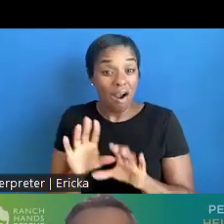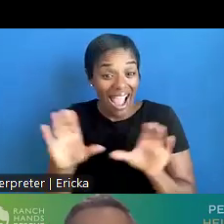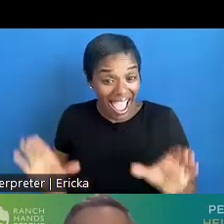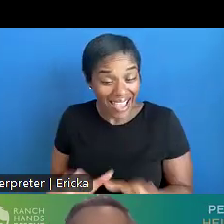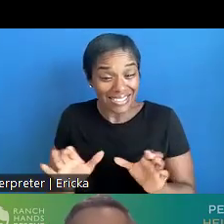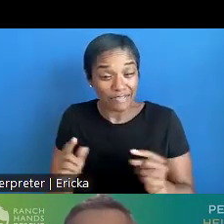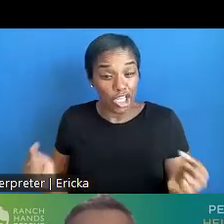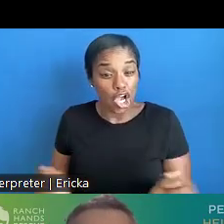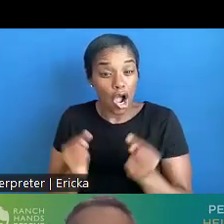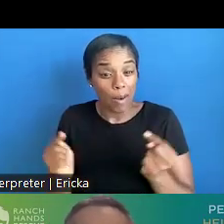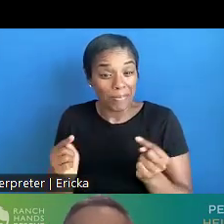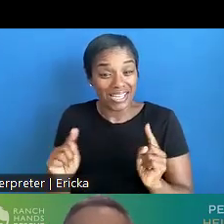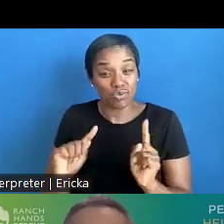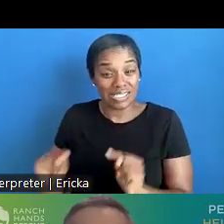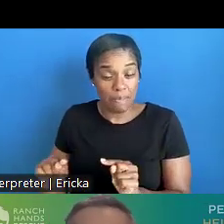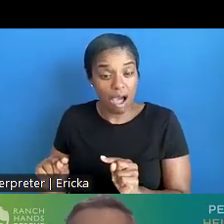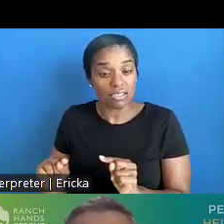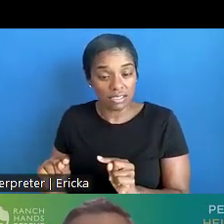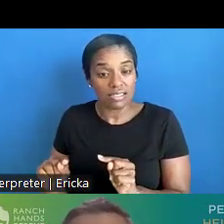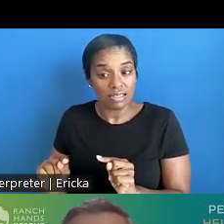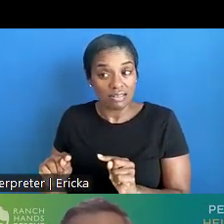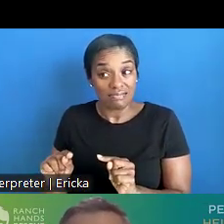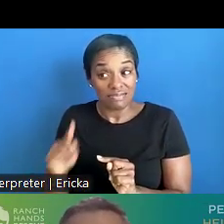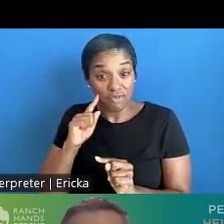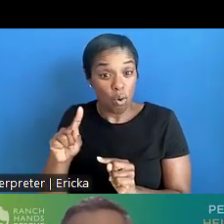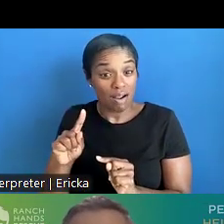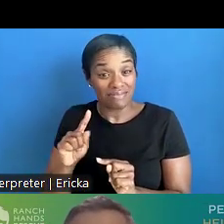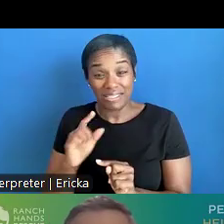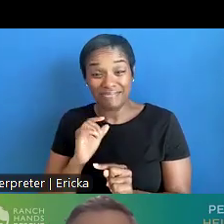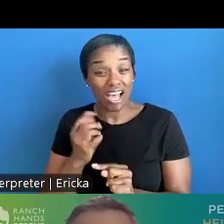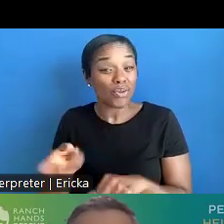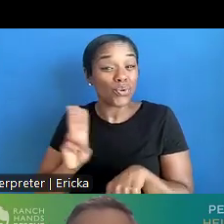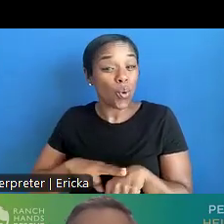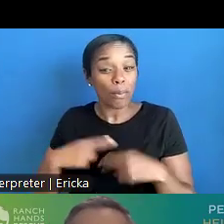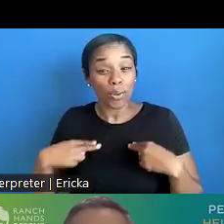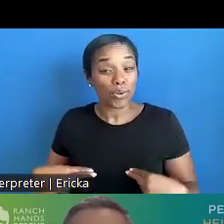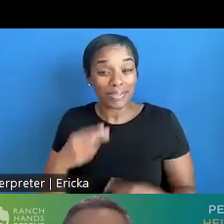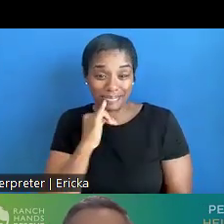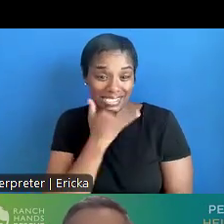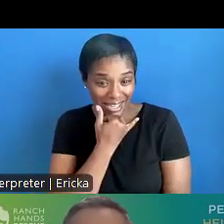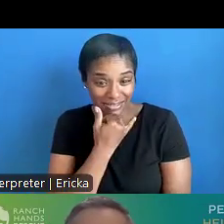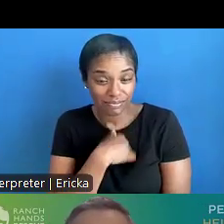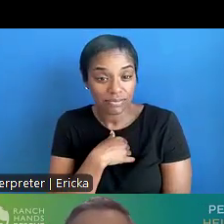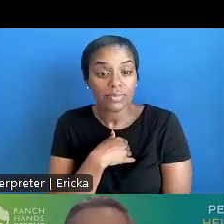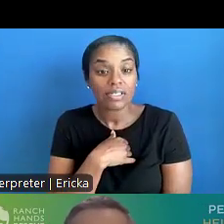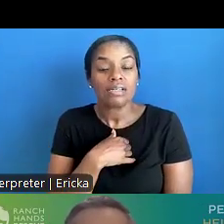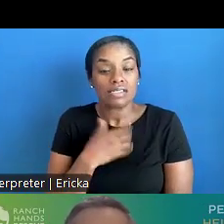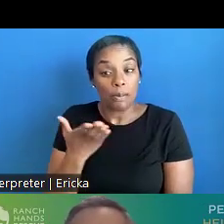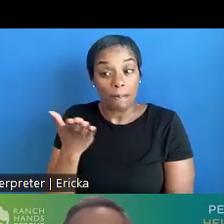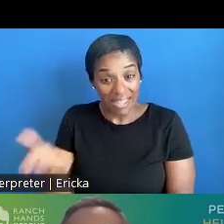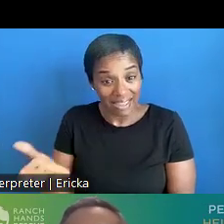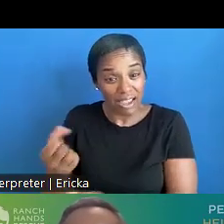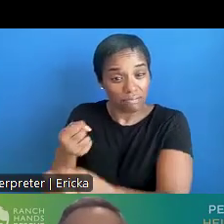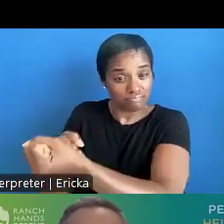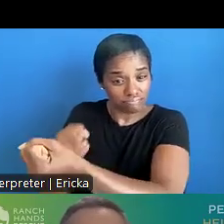as a response to just making a mistake, just normal human error. And so being there to pick them up when they